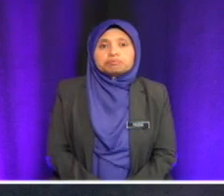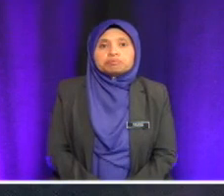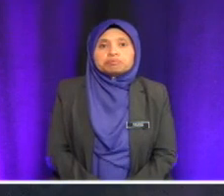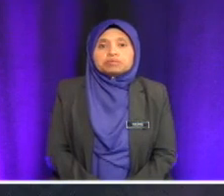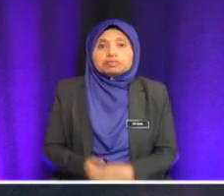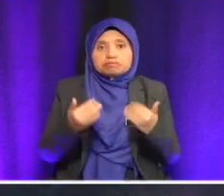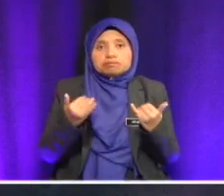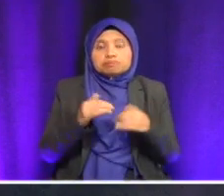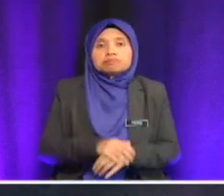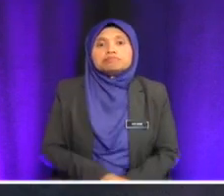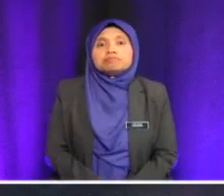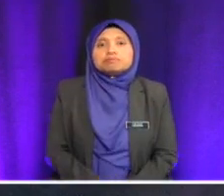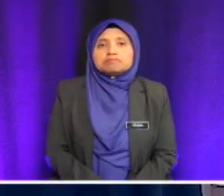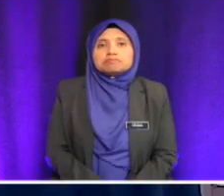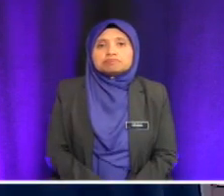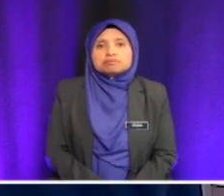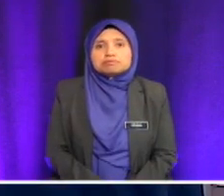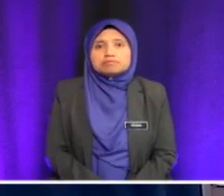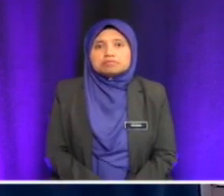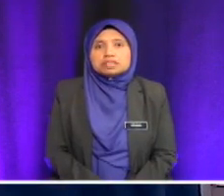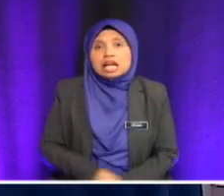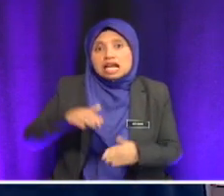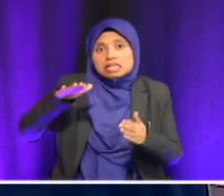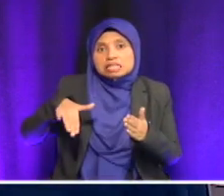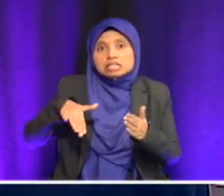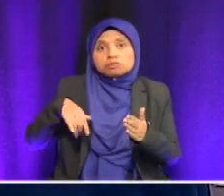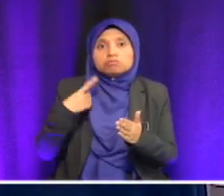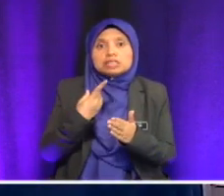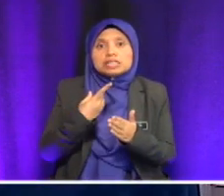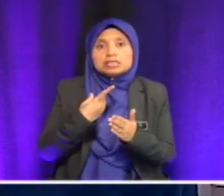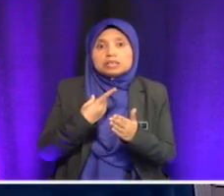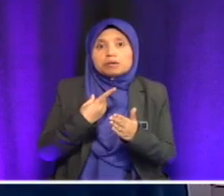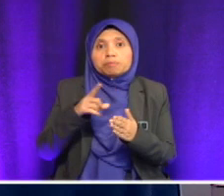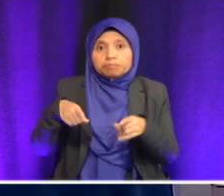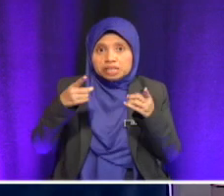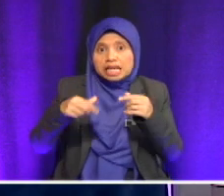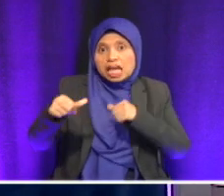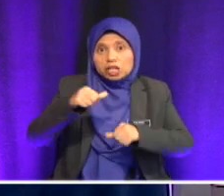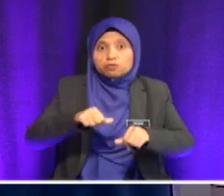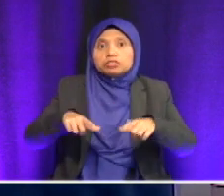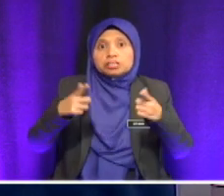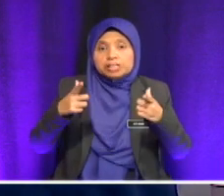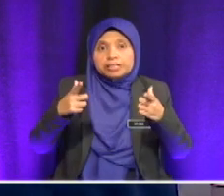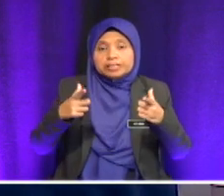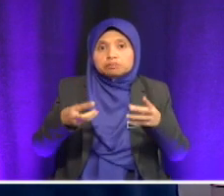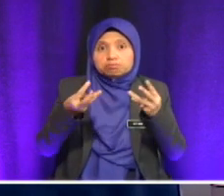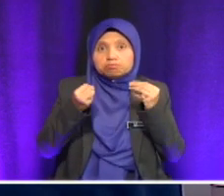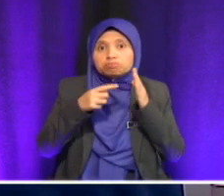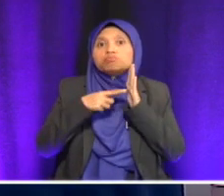right. So before we begin with our next activity, Okay. I'm going to show